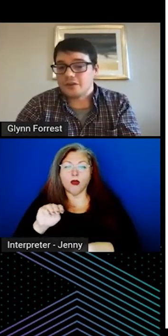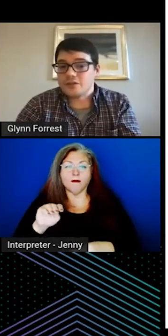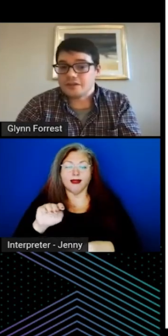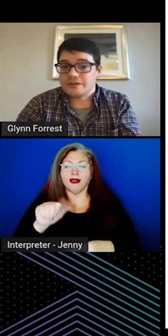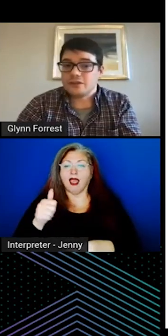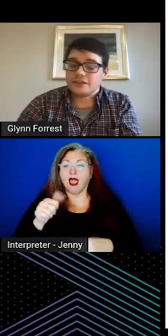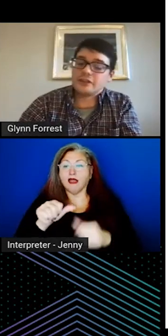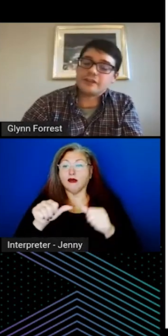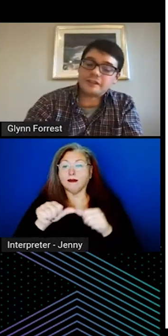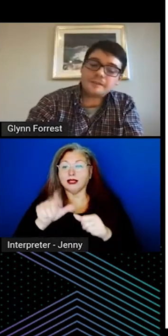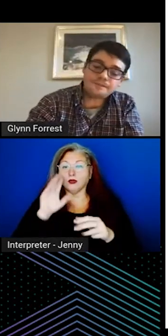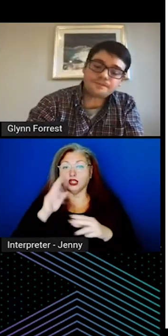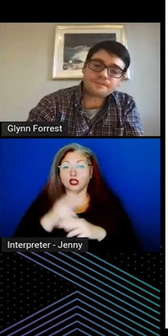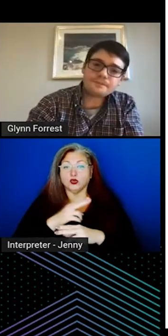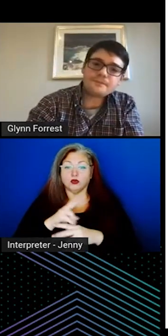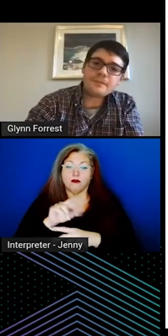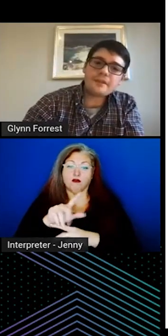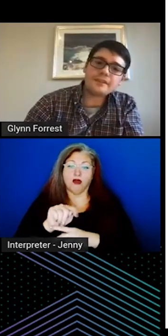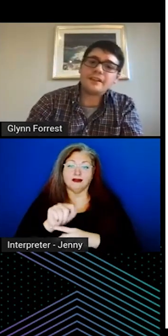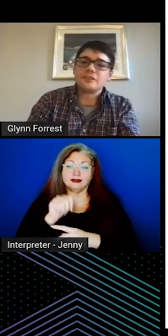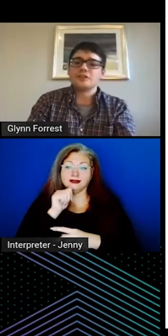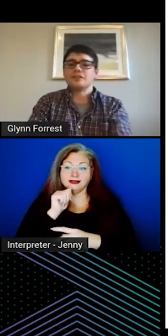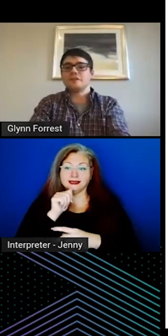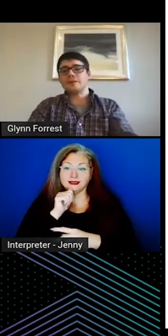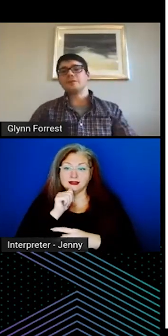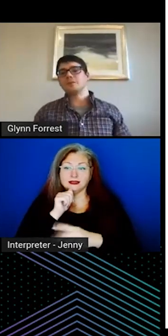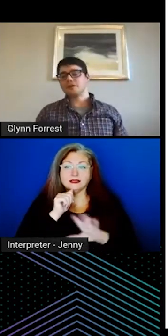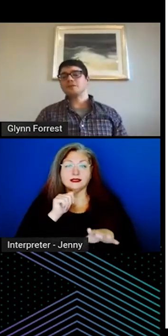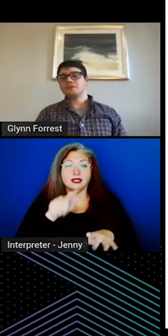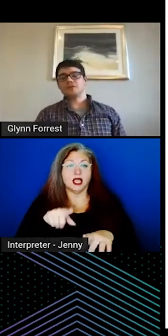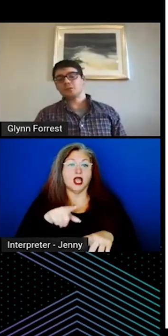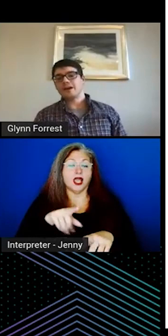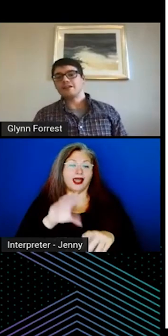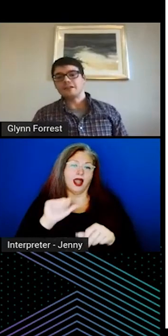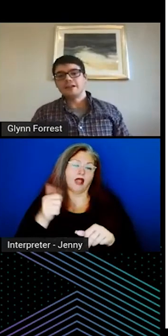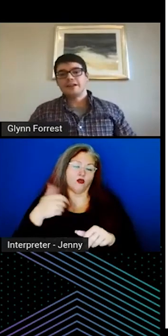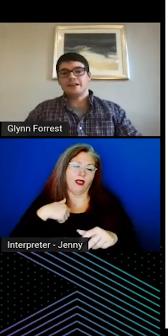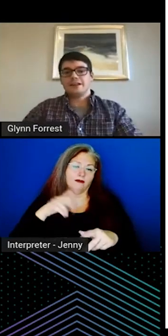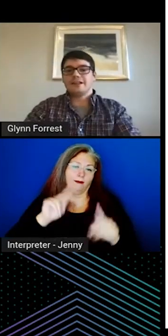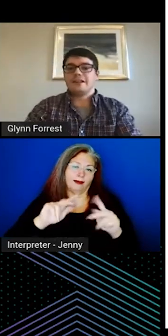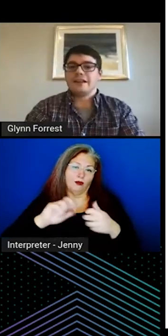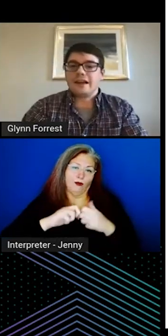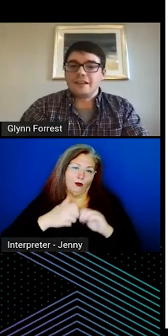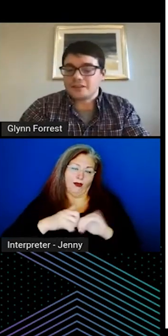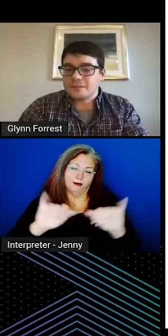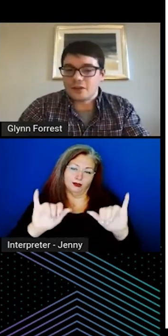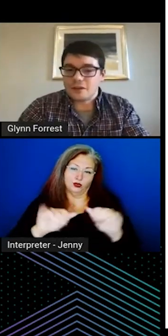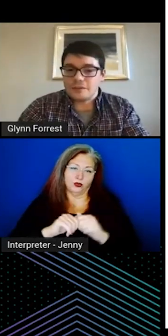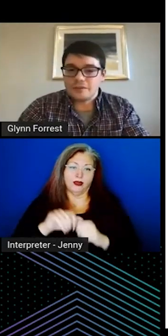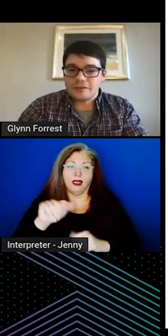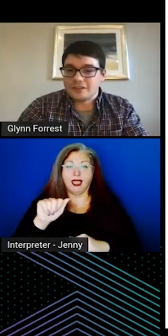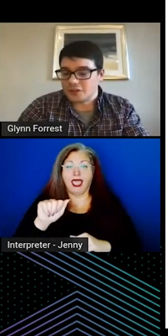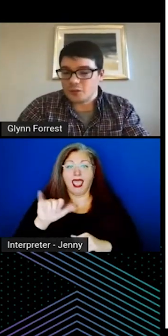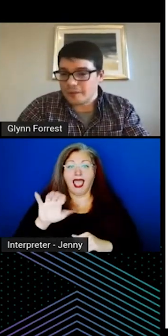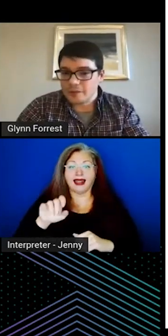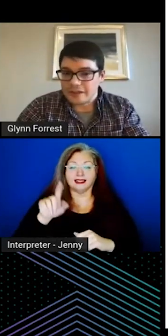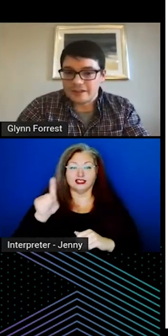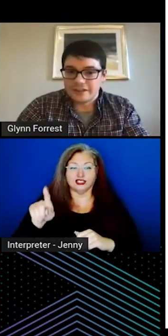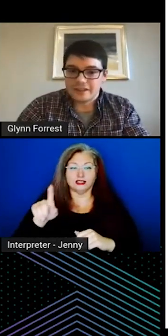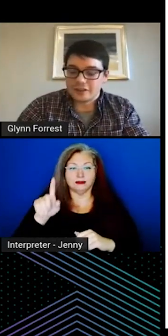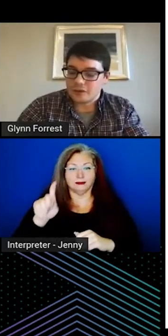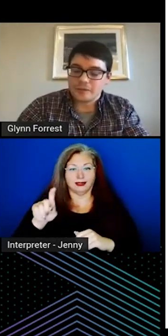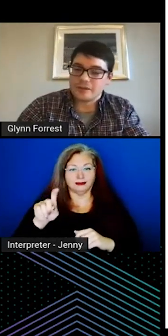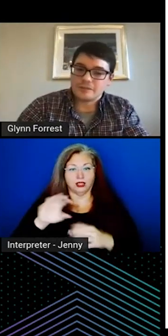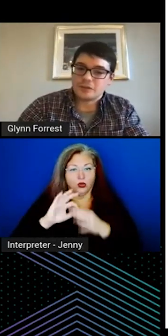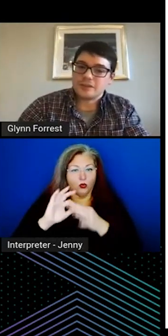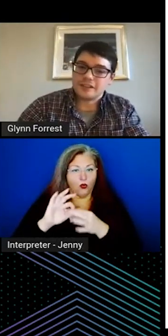that we're using Vault secrets. And then, of course, you've got people problems as well. Alice and Bob need to cooperate. You